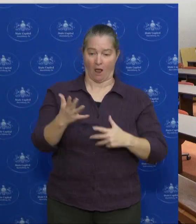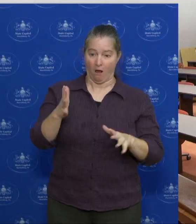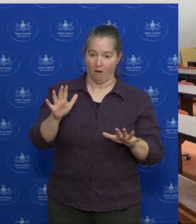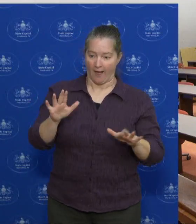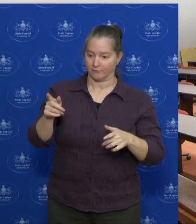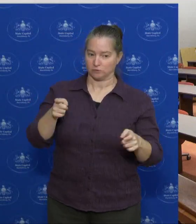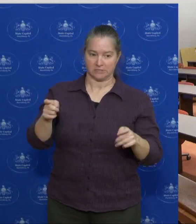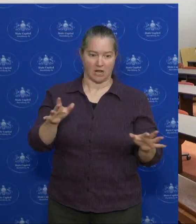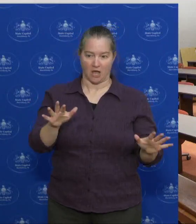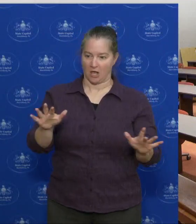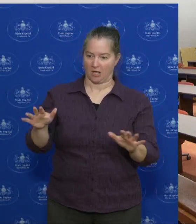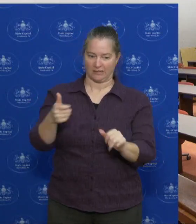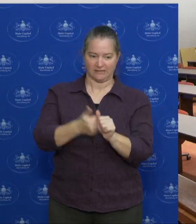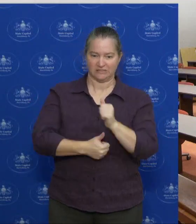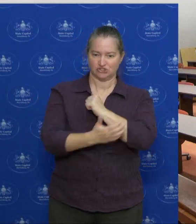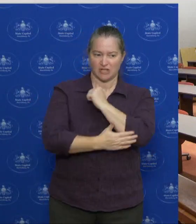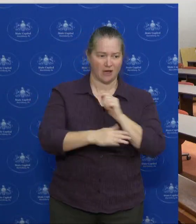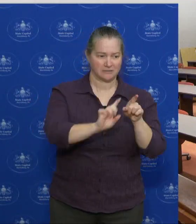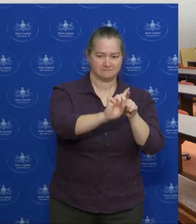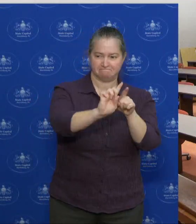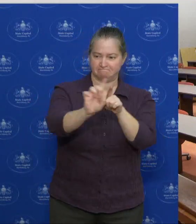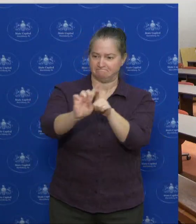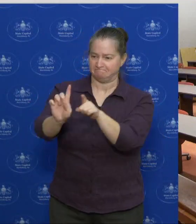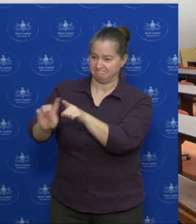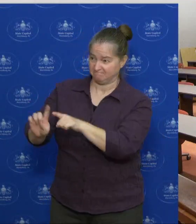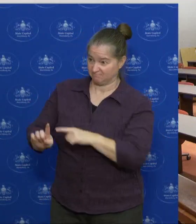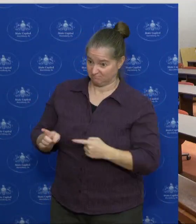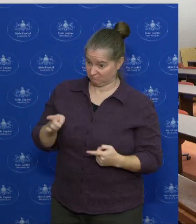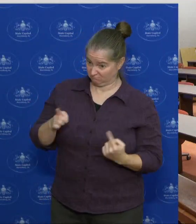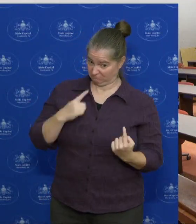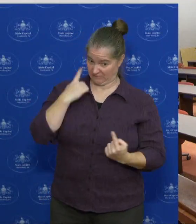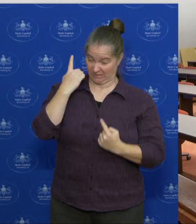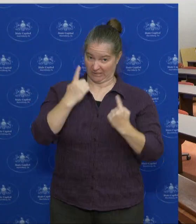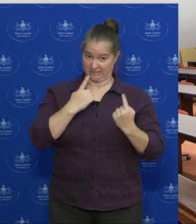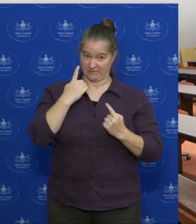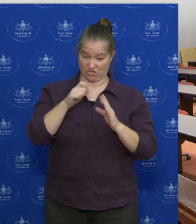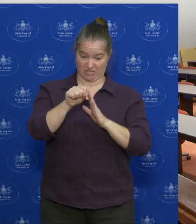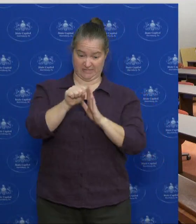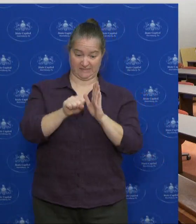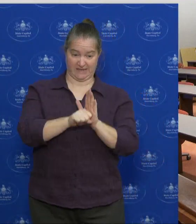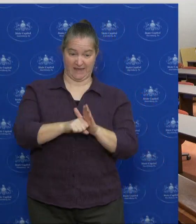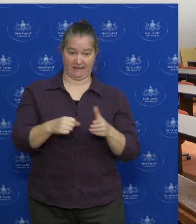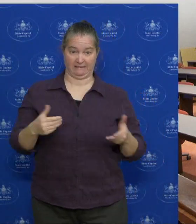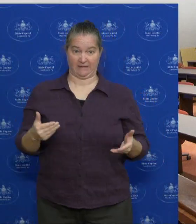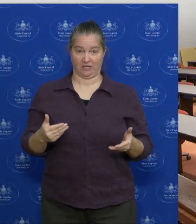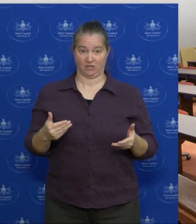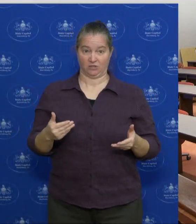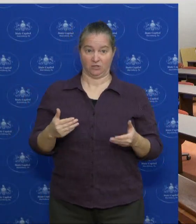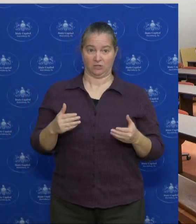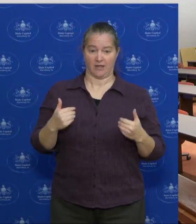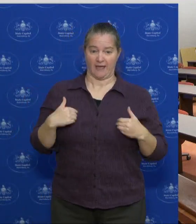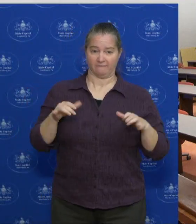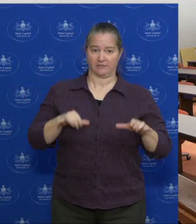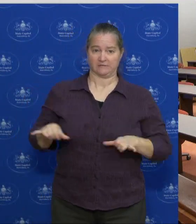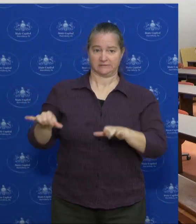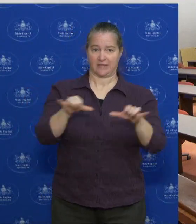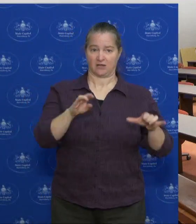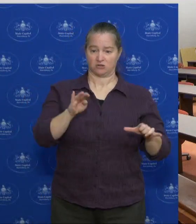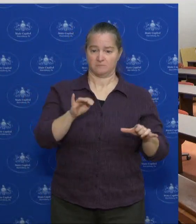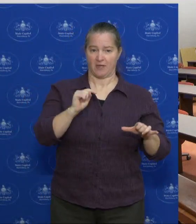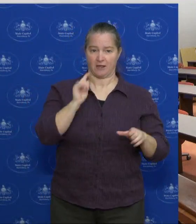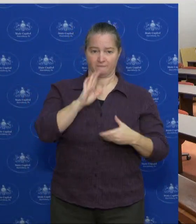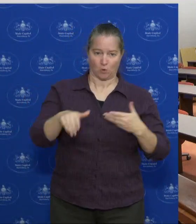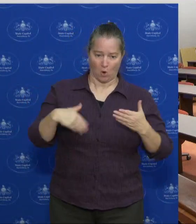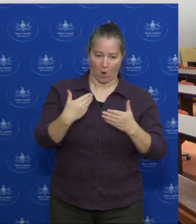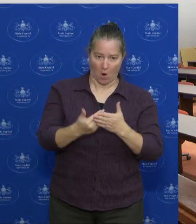on a county-by-county basis, has there been any consideration by the state to do a standardized ballot across the board